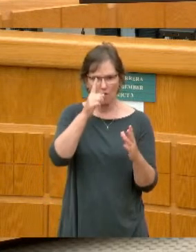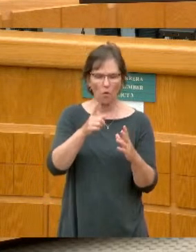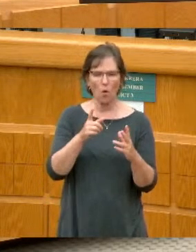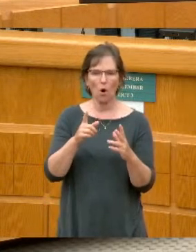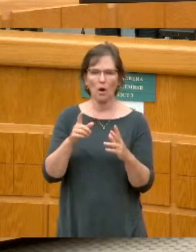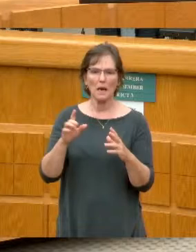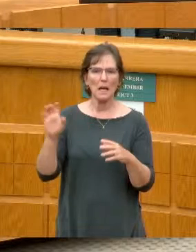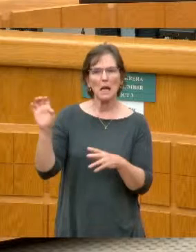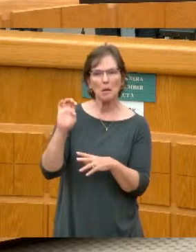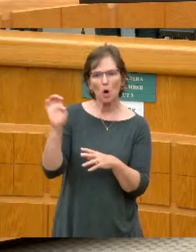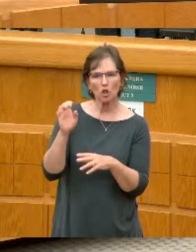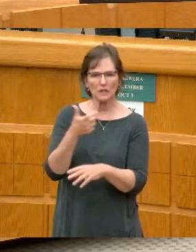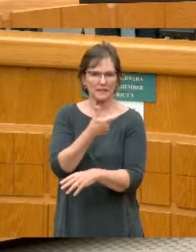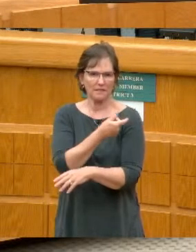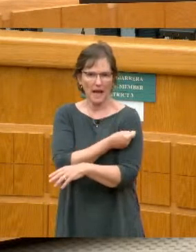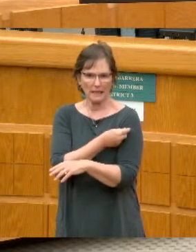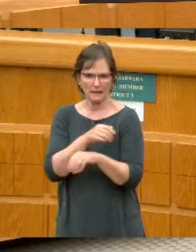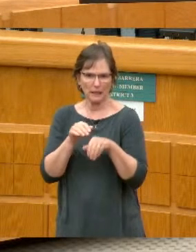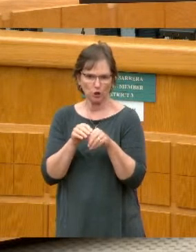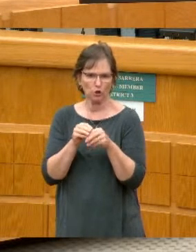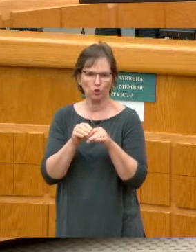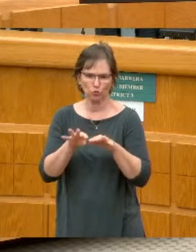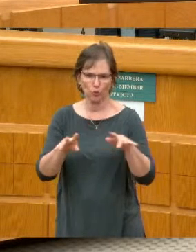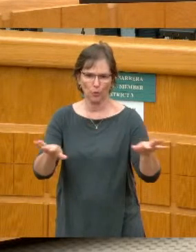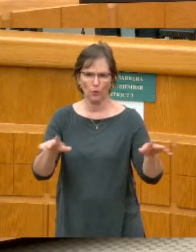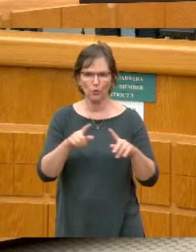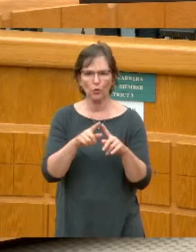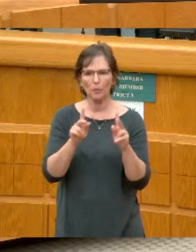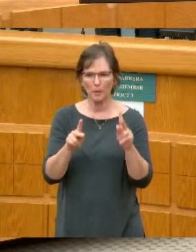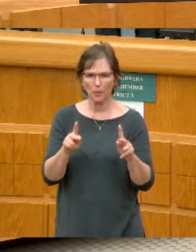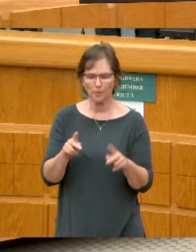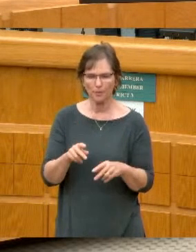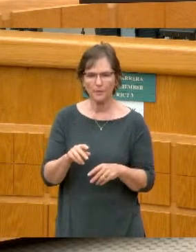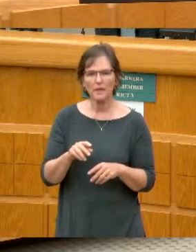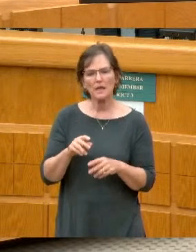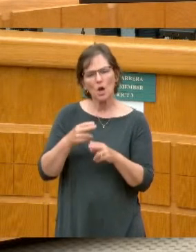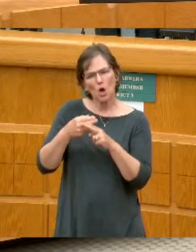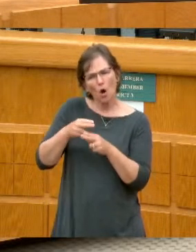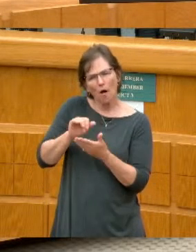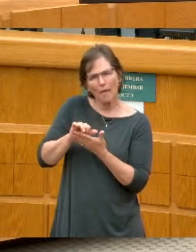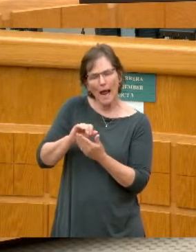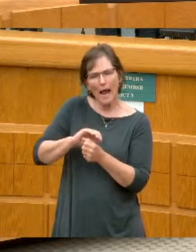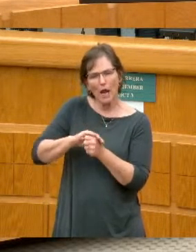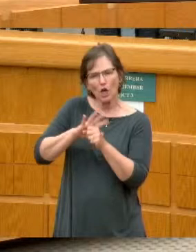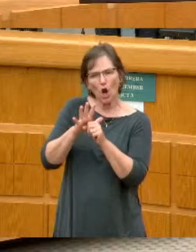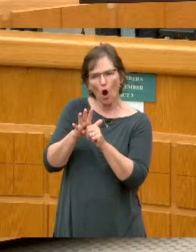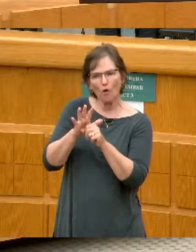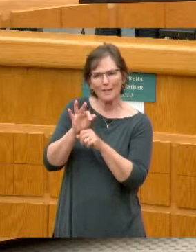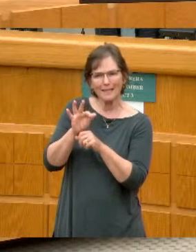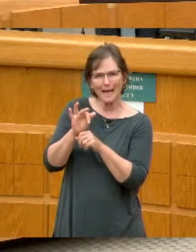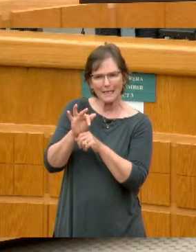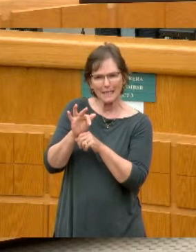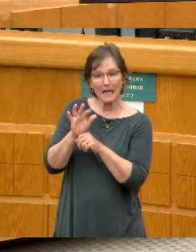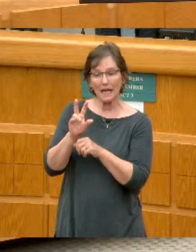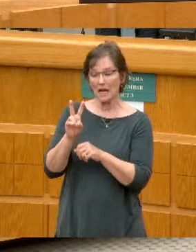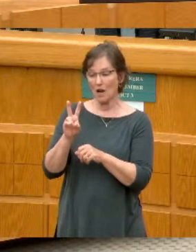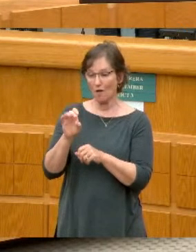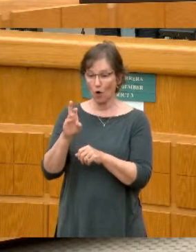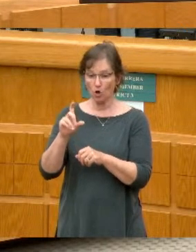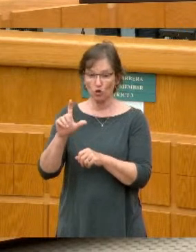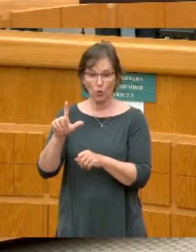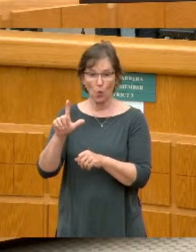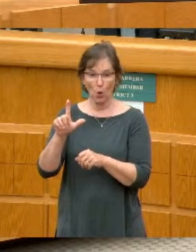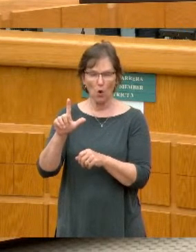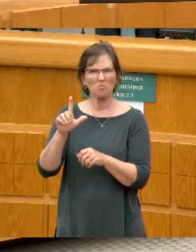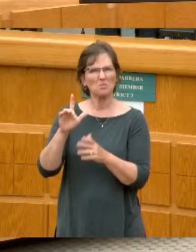that I'm involved with is TDEM. That's the Texas Division of Emergency Management. and they're prepared to assist the swift distribution